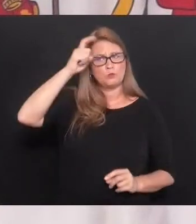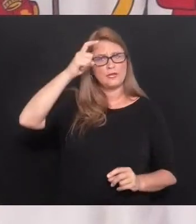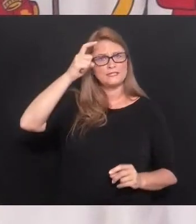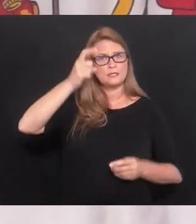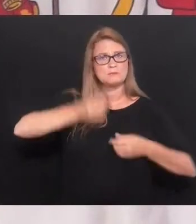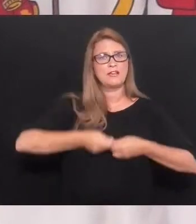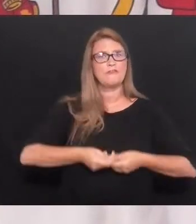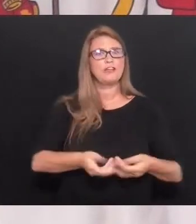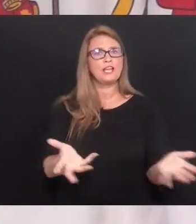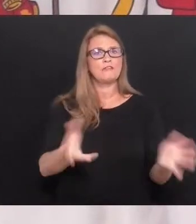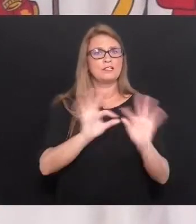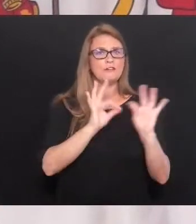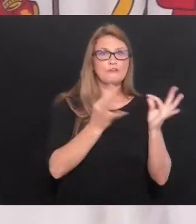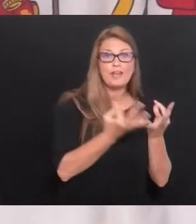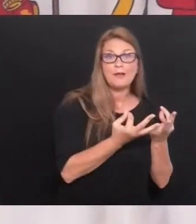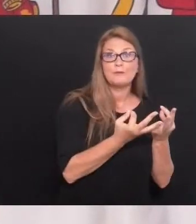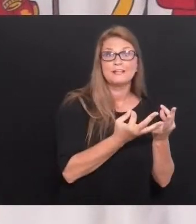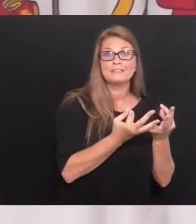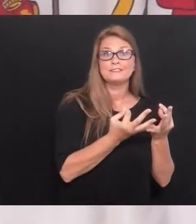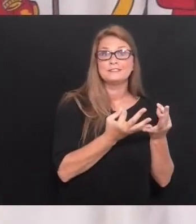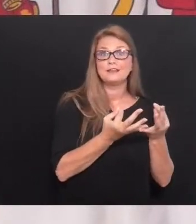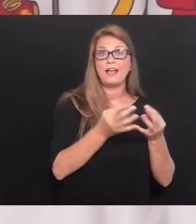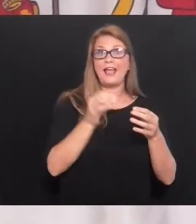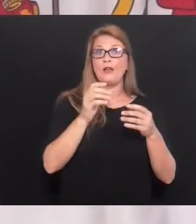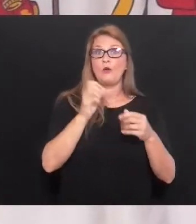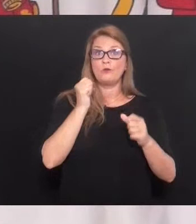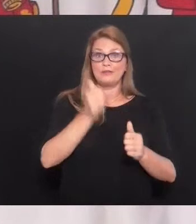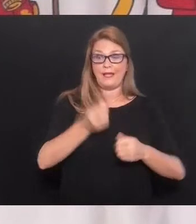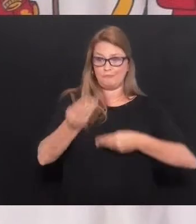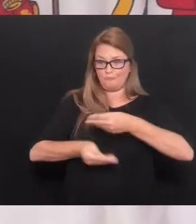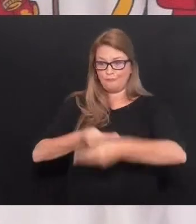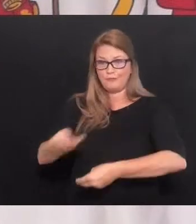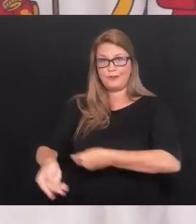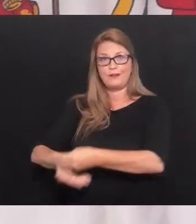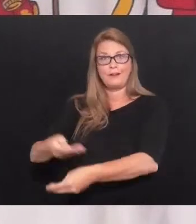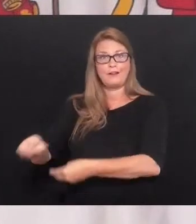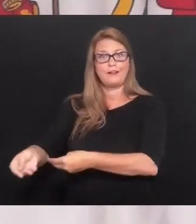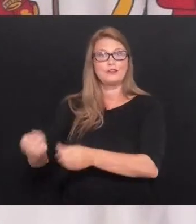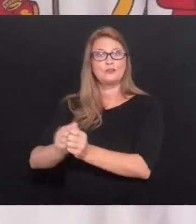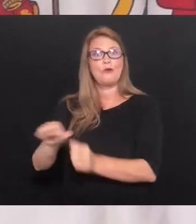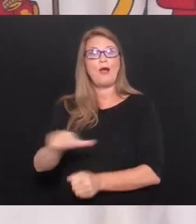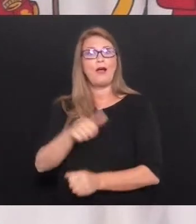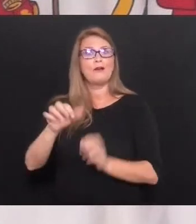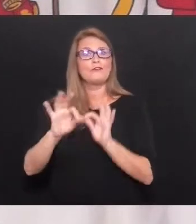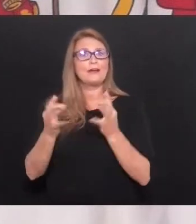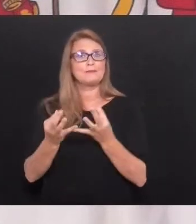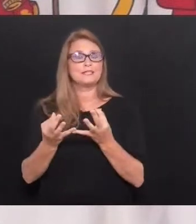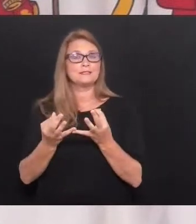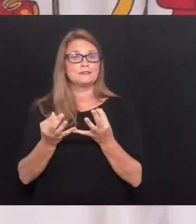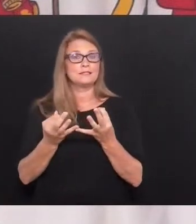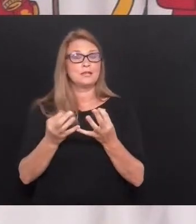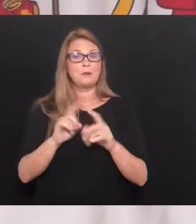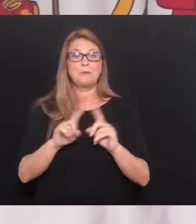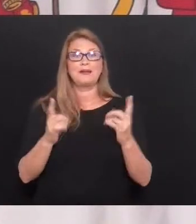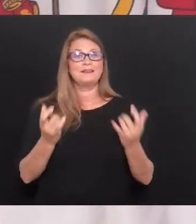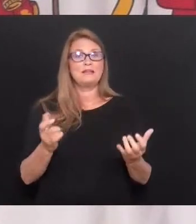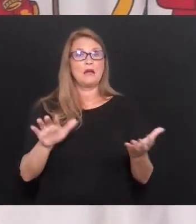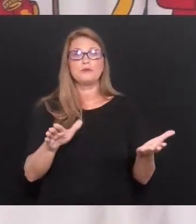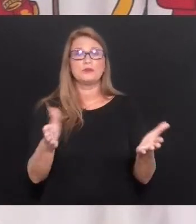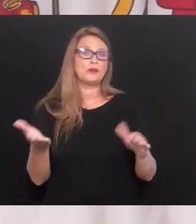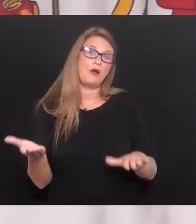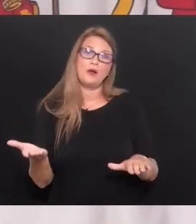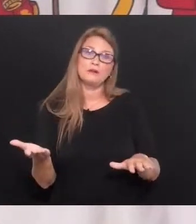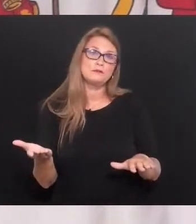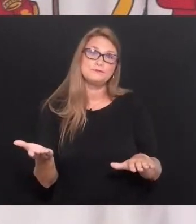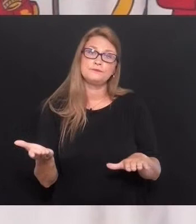their families and could still be passing on to their families if we had not lost them with this dreaded,